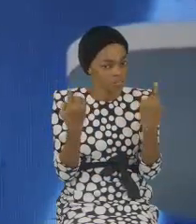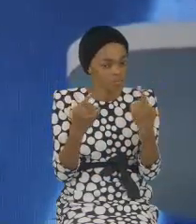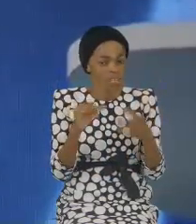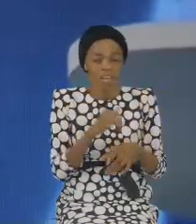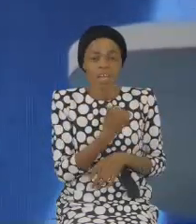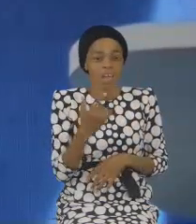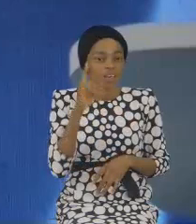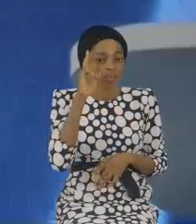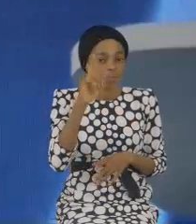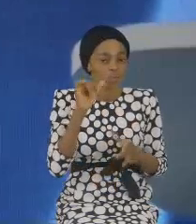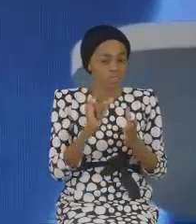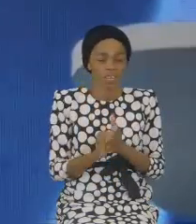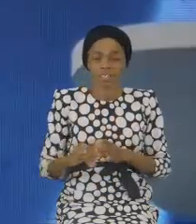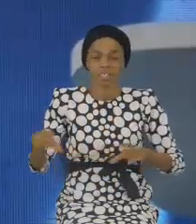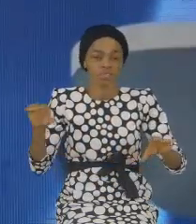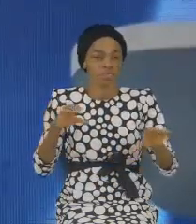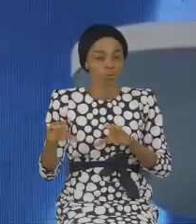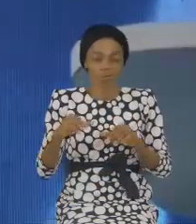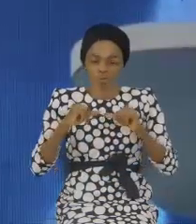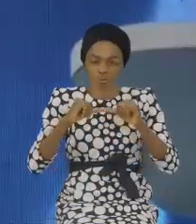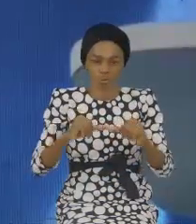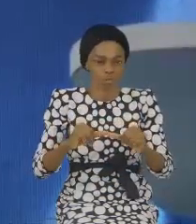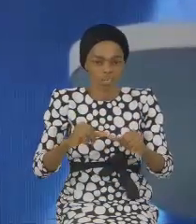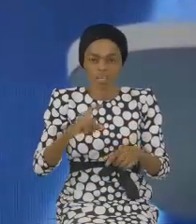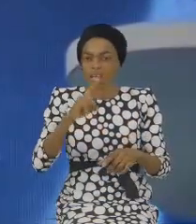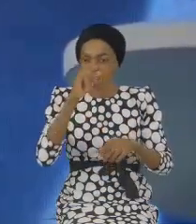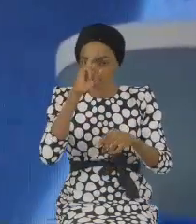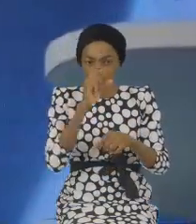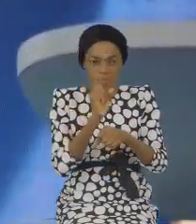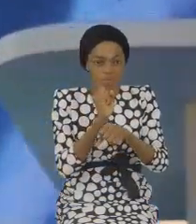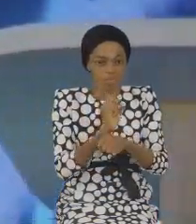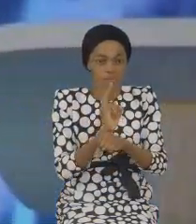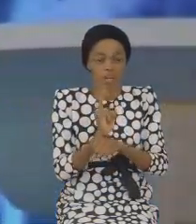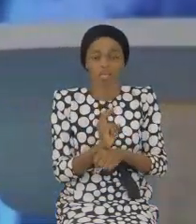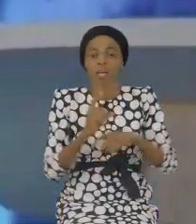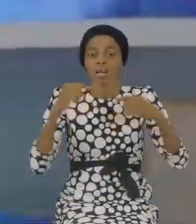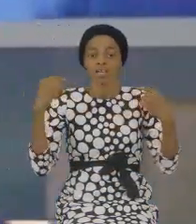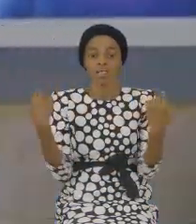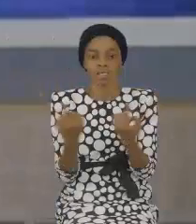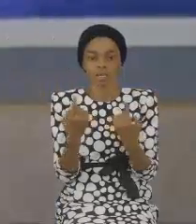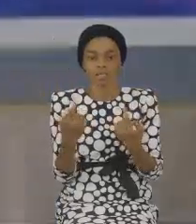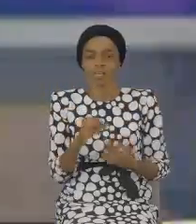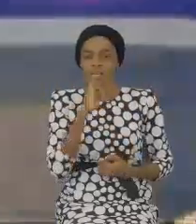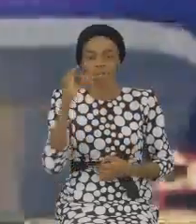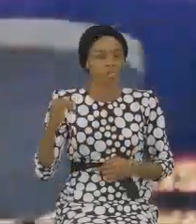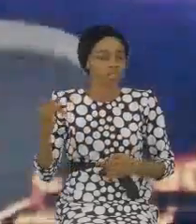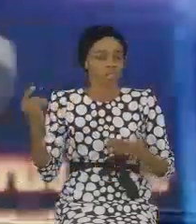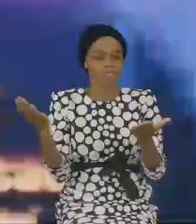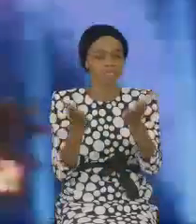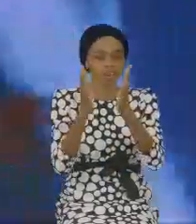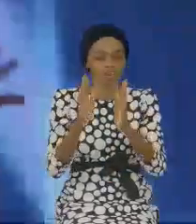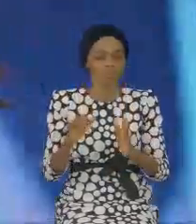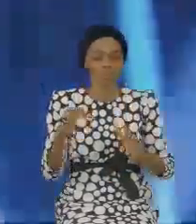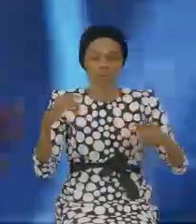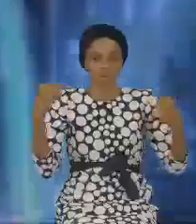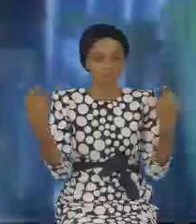whosoever committeth continually, habitually committeth sin, is the servant of sin,